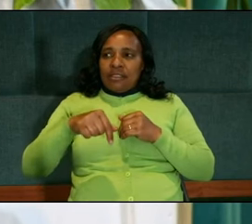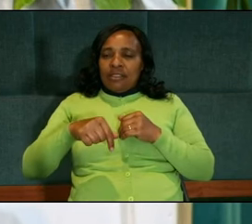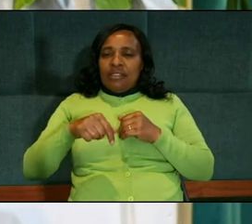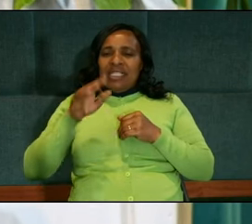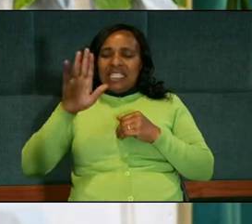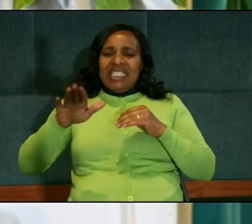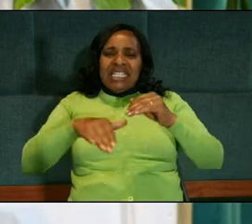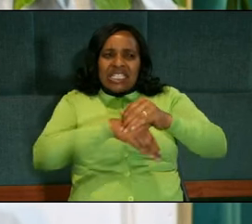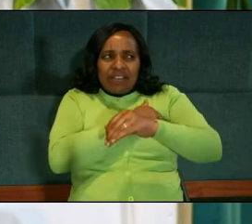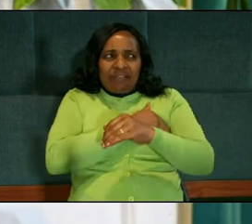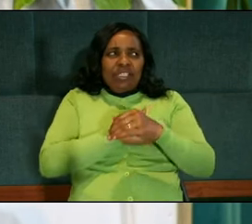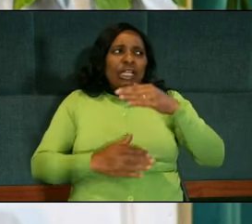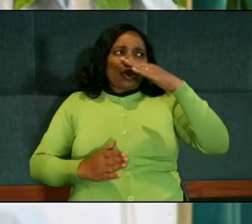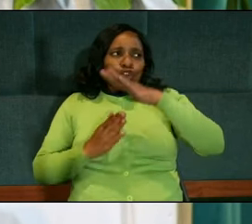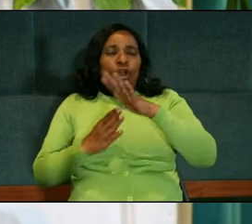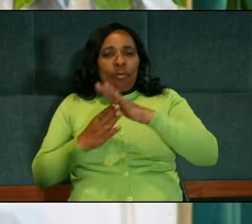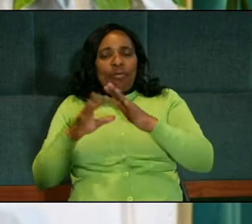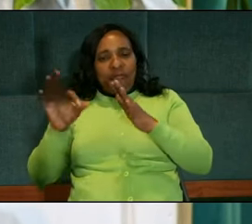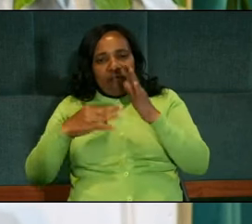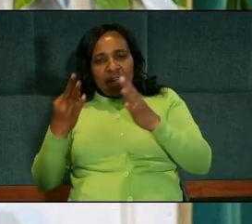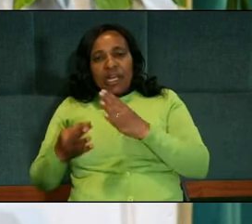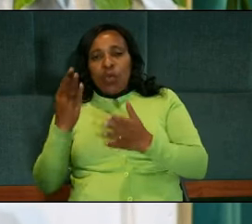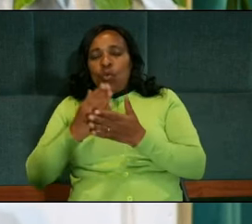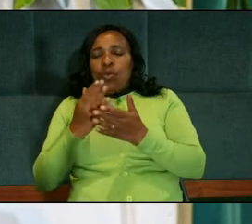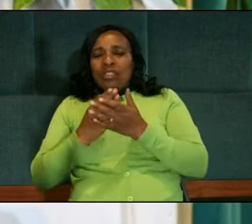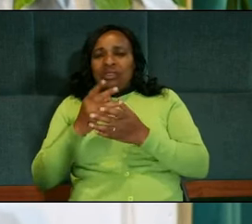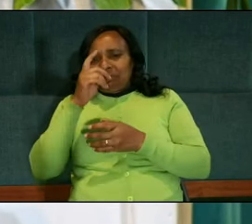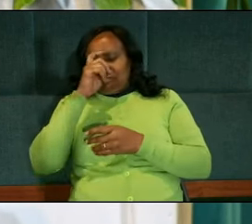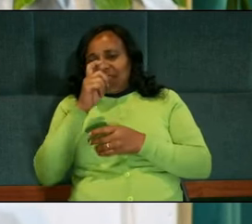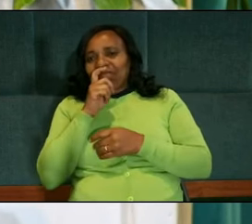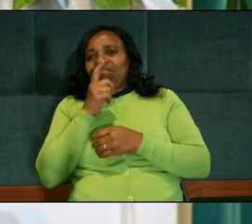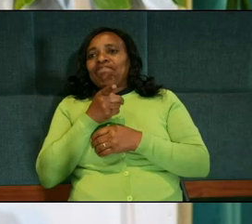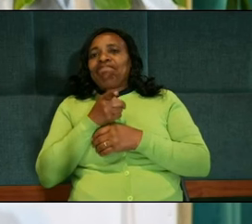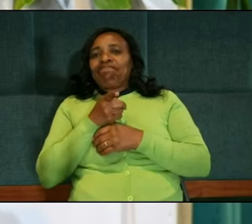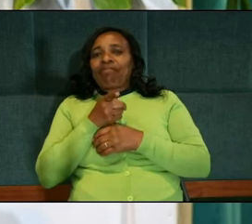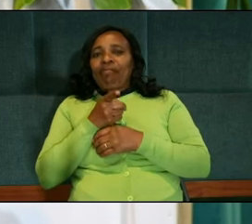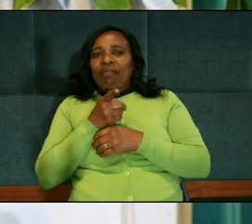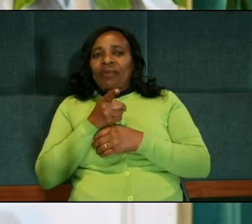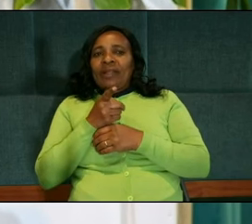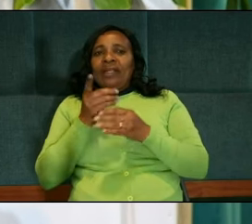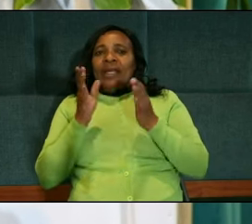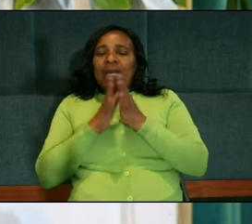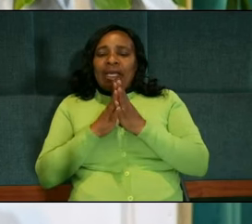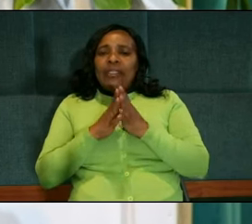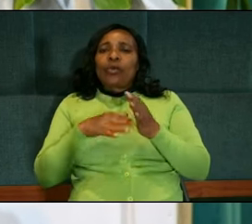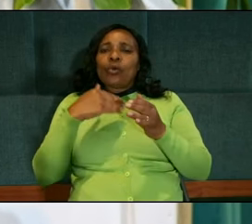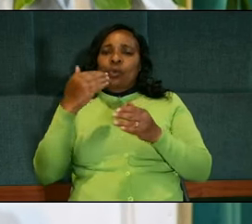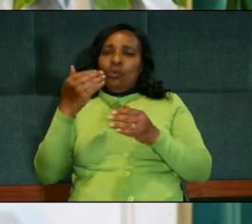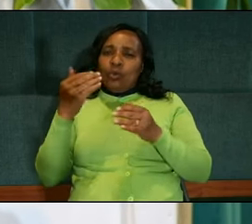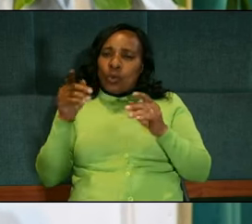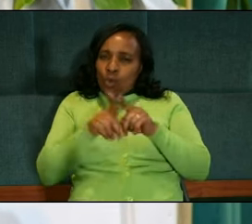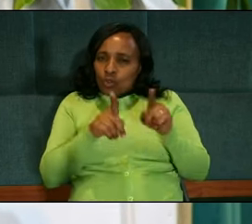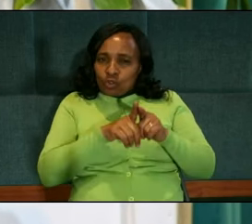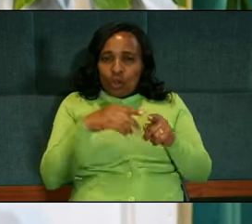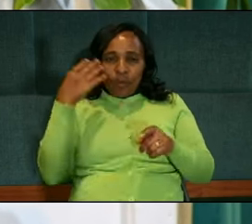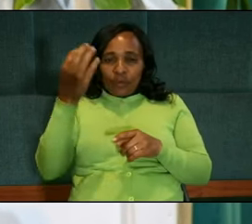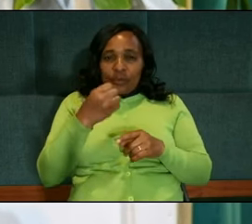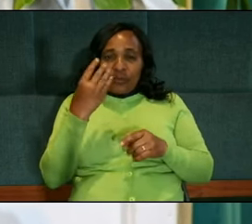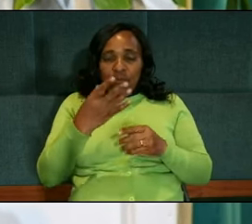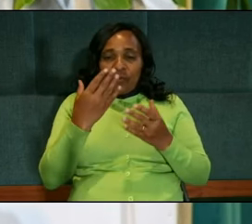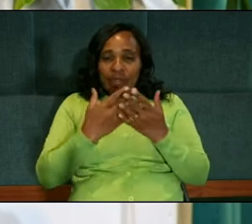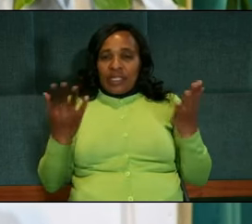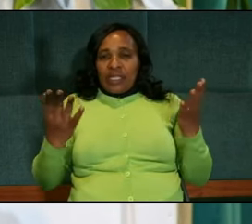his chiefest failure was actually jealousy. Okay? And there's also another beautiful element